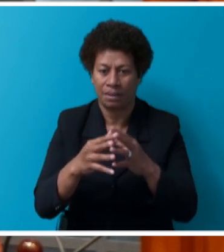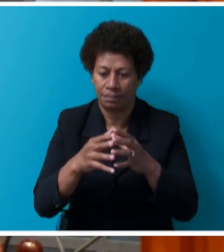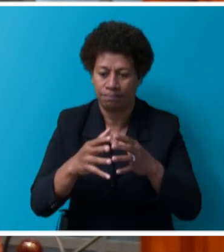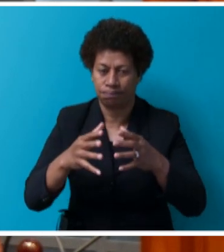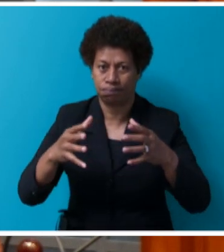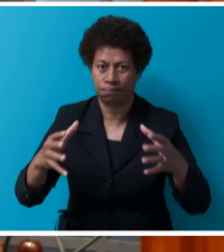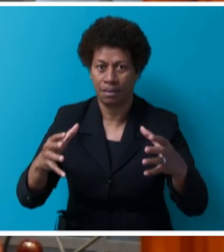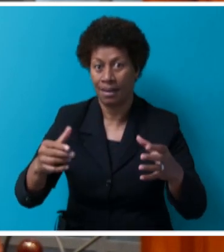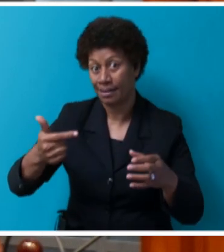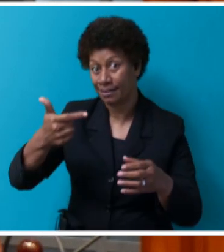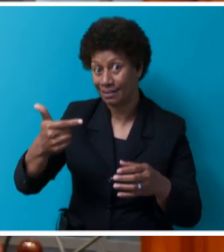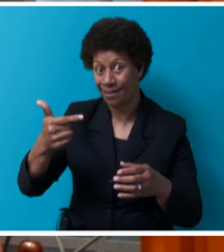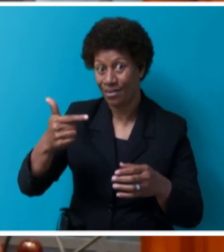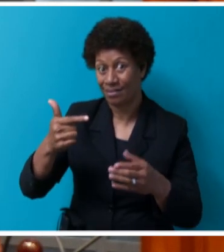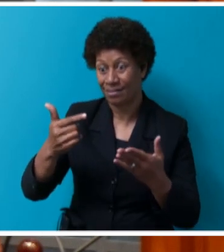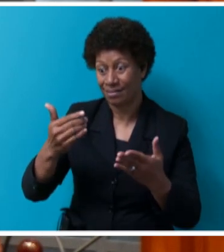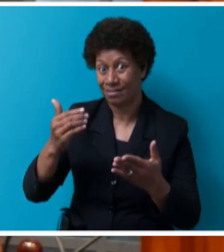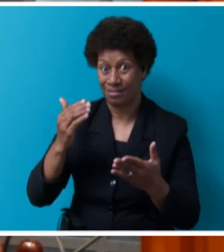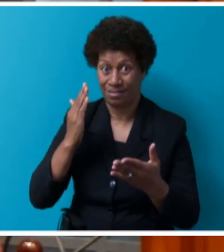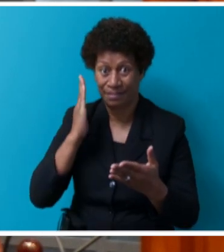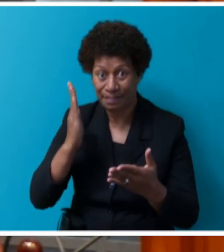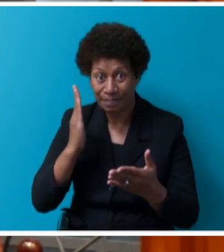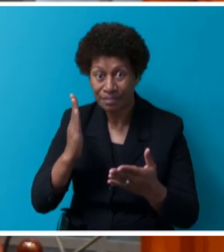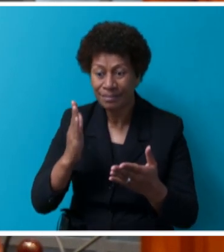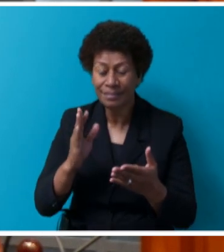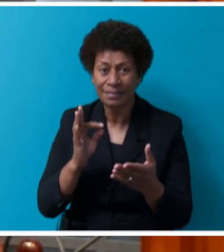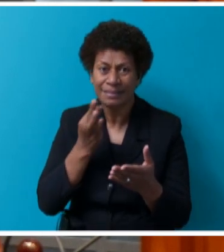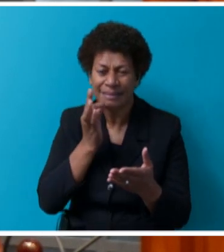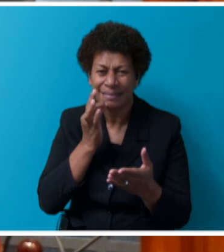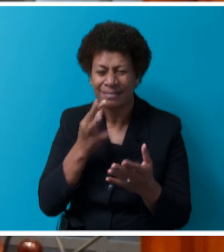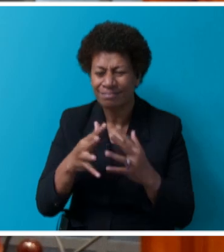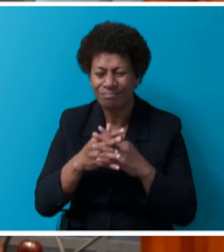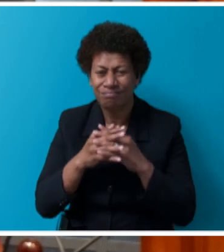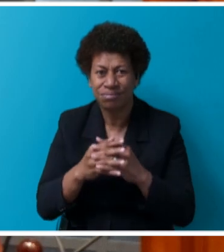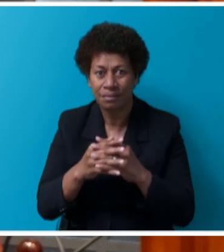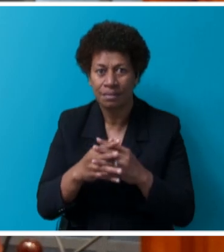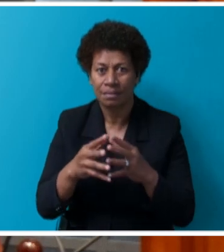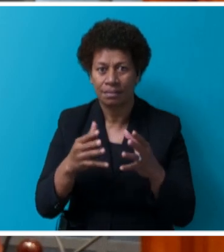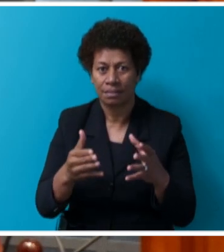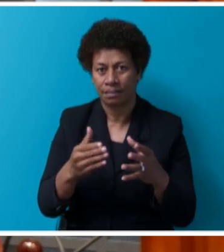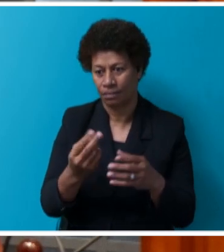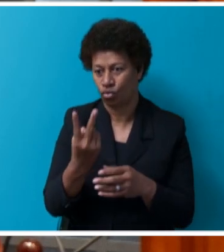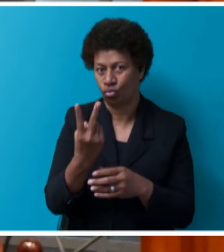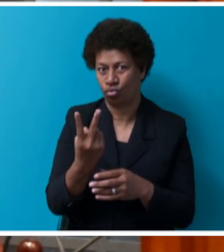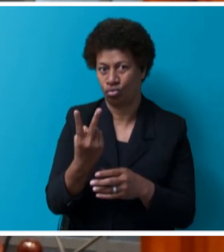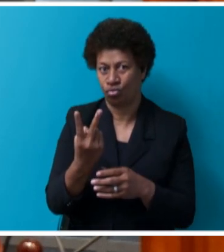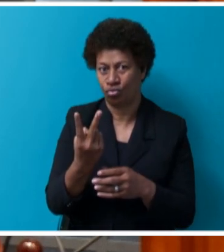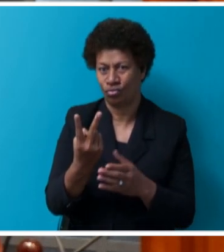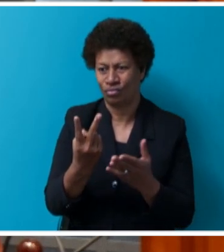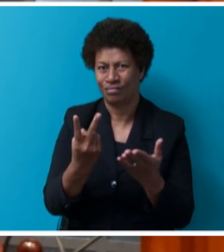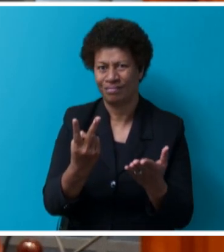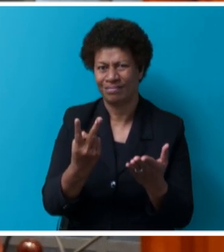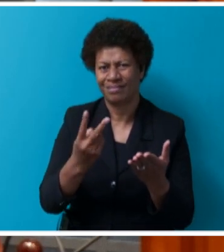and infrastructure limitations, Mr. Speaker, sir, are currently carrying out 2 sessions. And for the information of